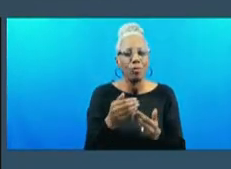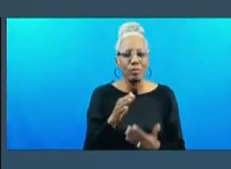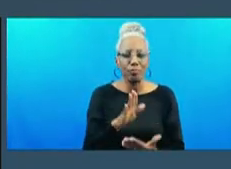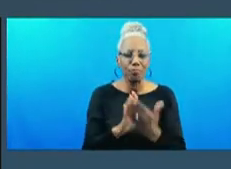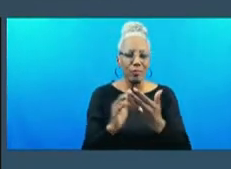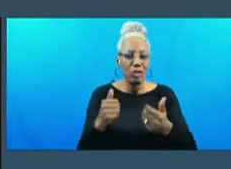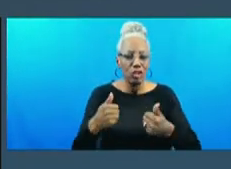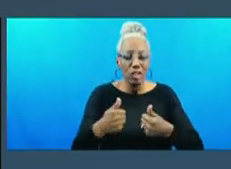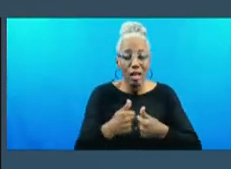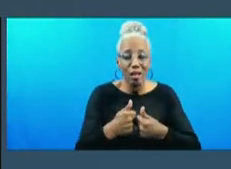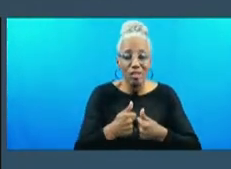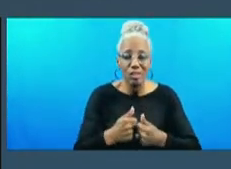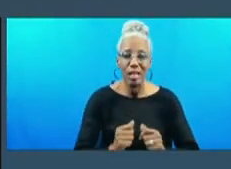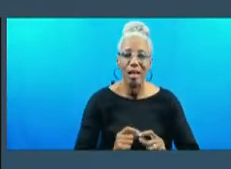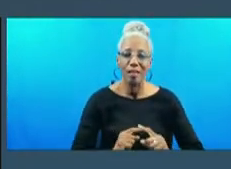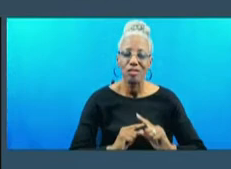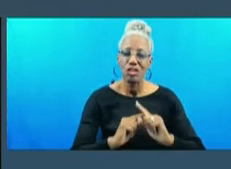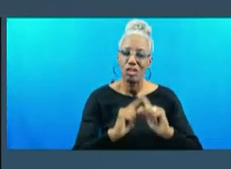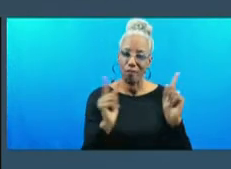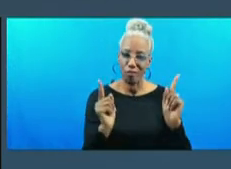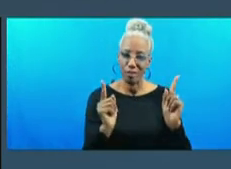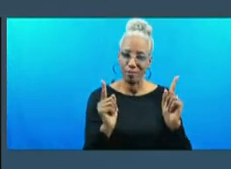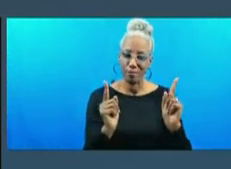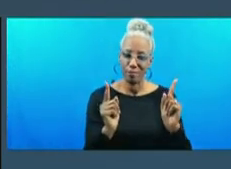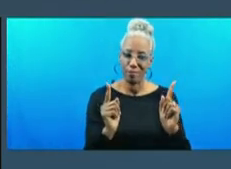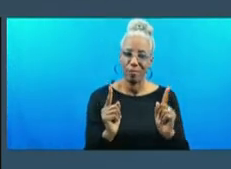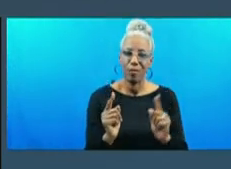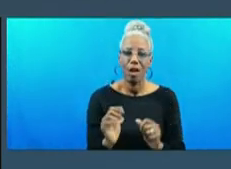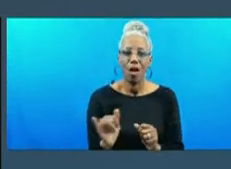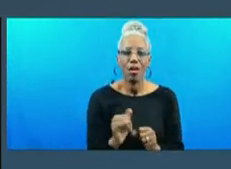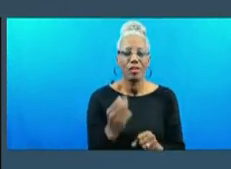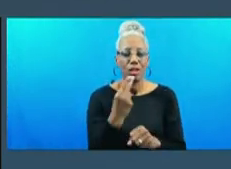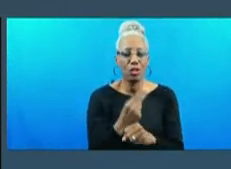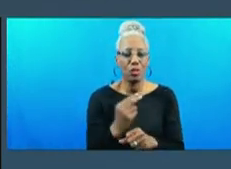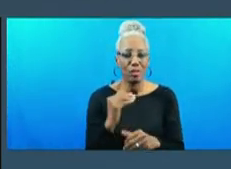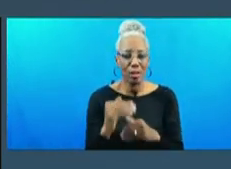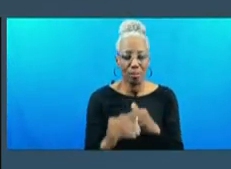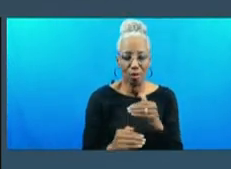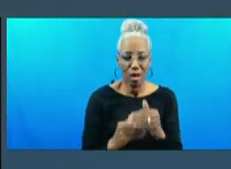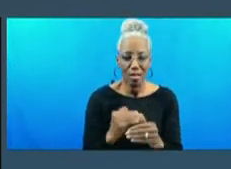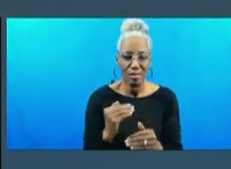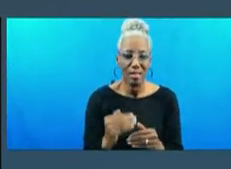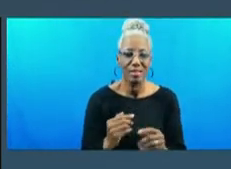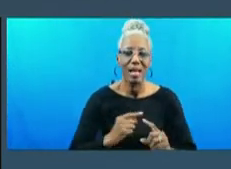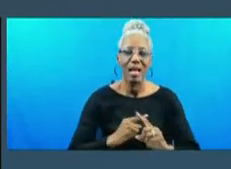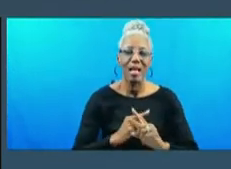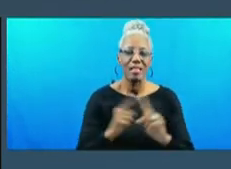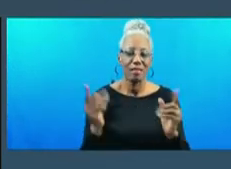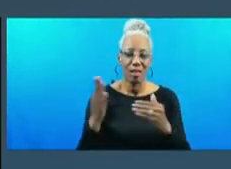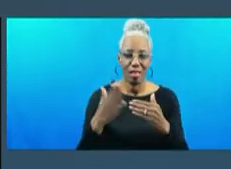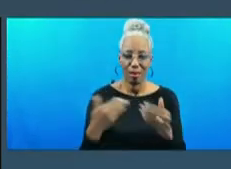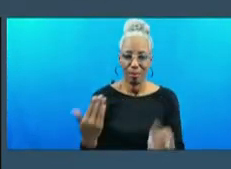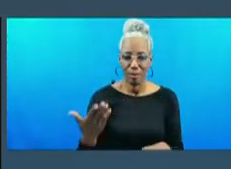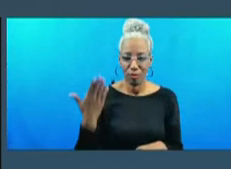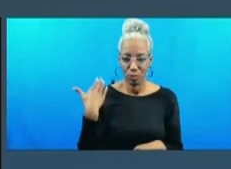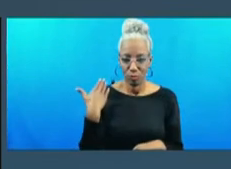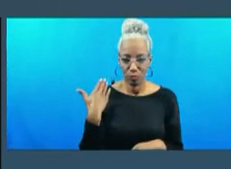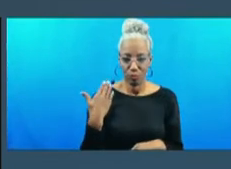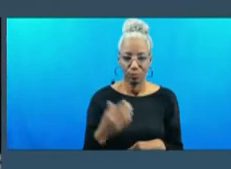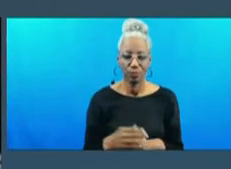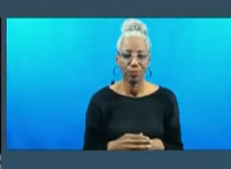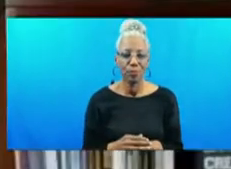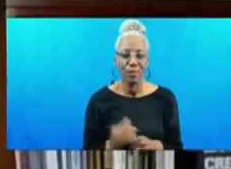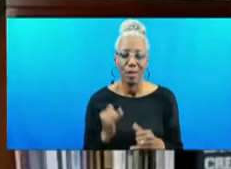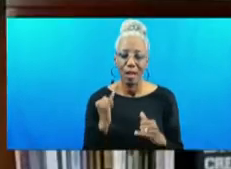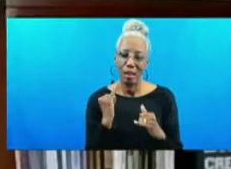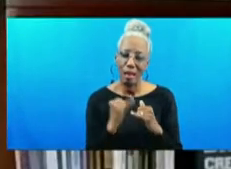process that doesn't represent us following the same processes that we've had in place before. I close out by sharing, when I took on the reins